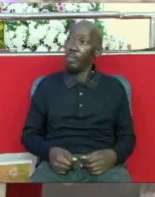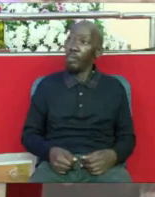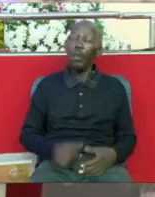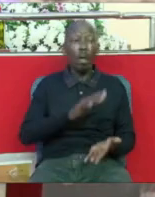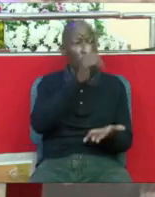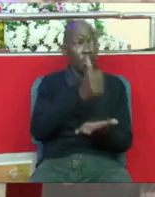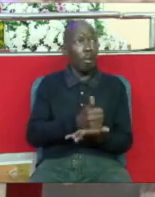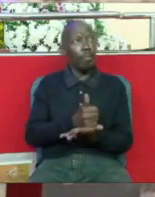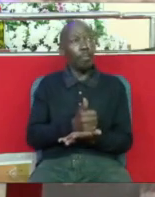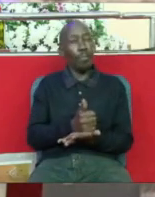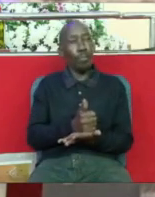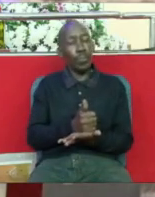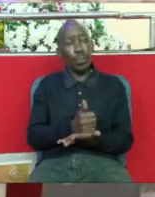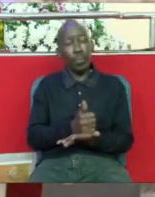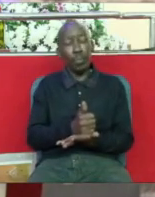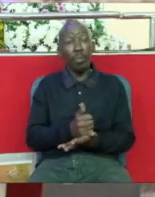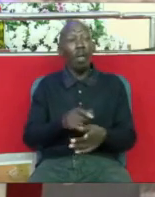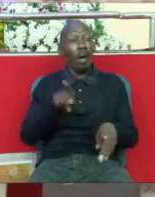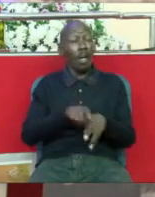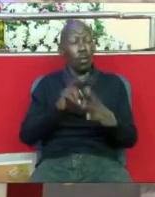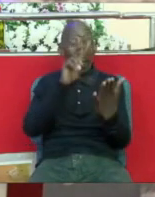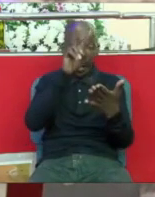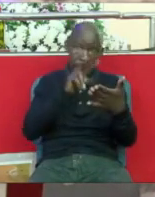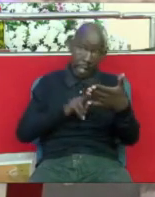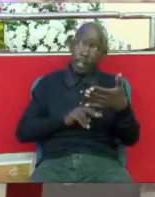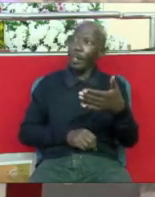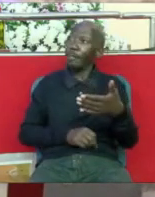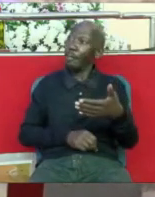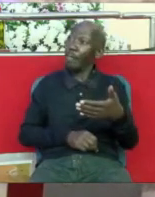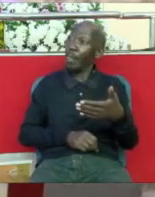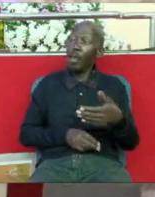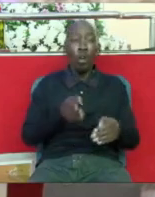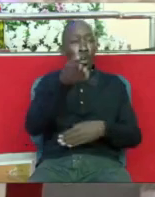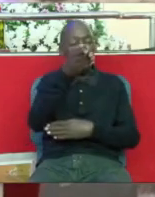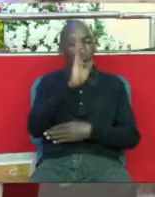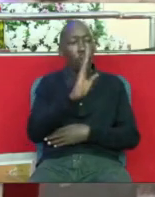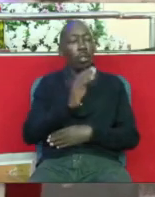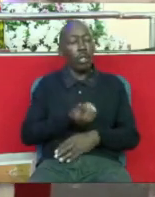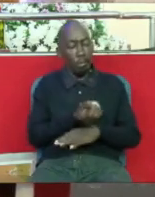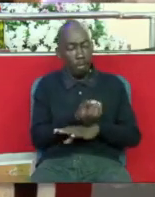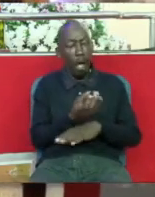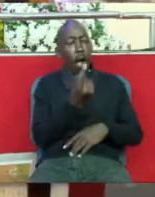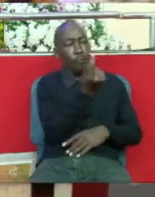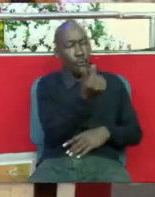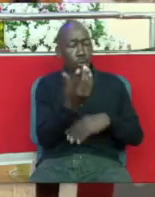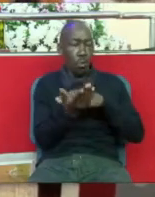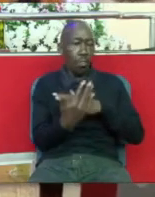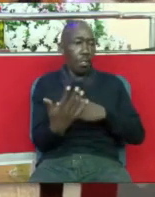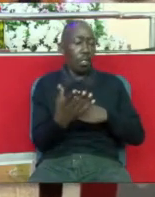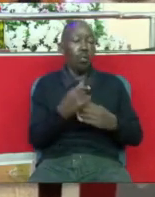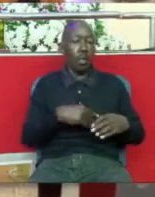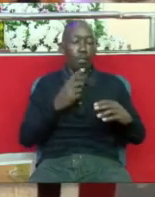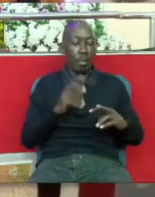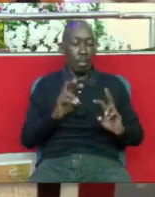Amen. Amen. And as we read, na tulivyosoma, God described a few things that they were to encounter.